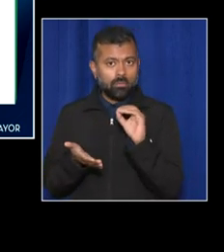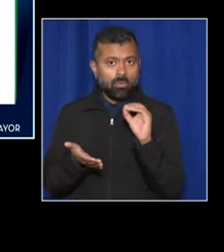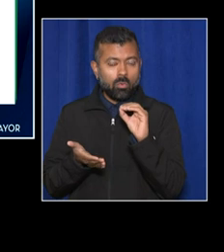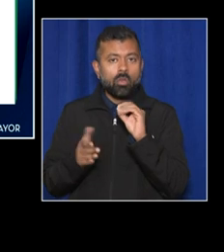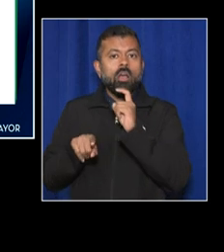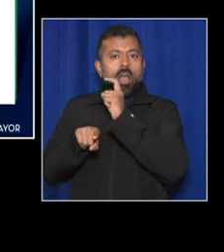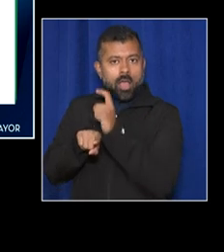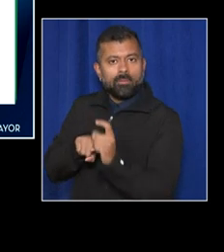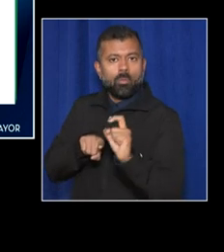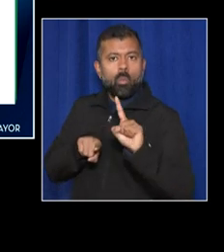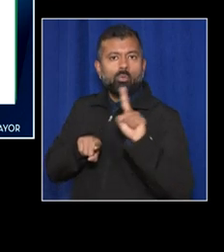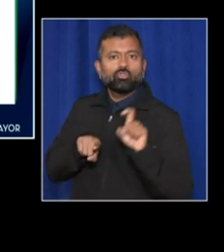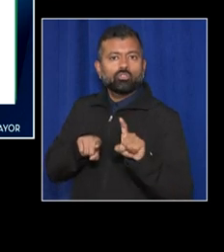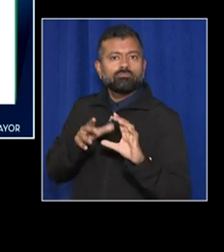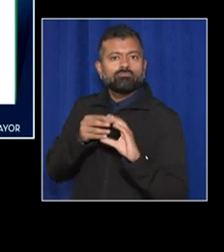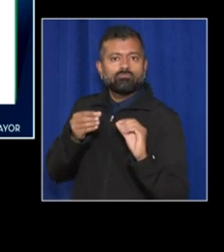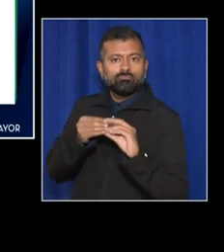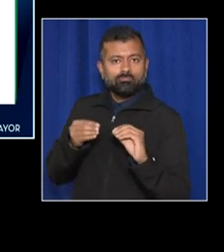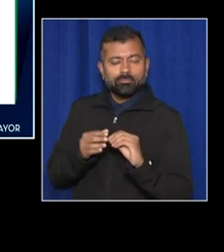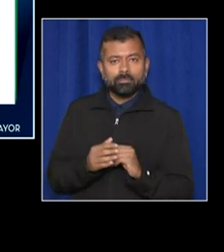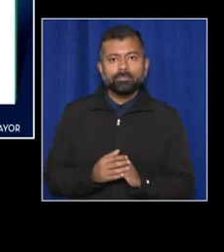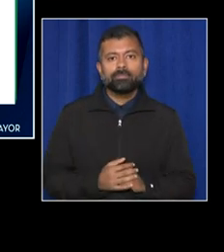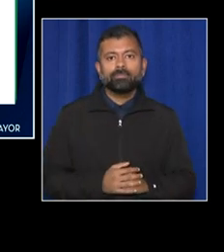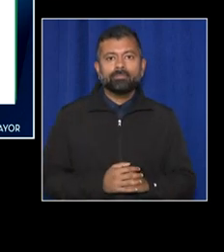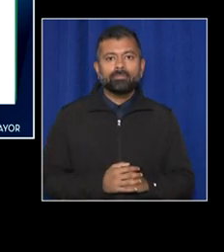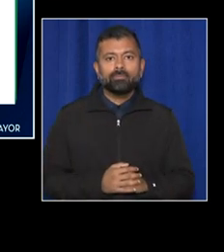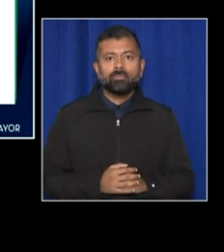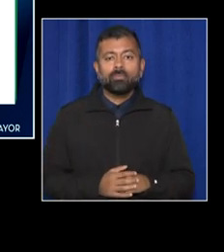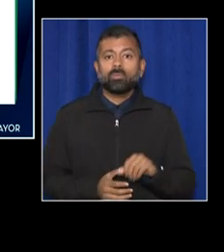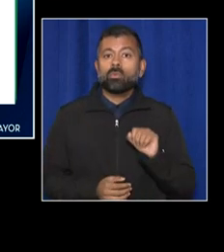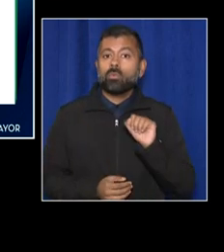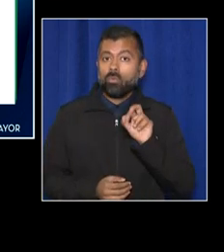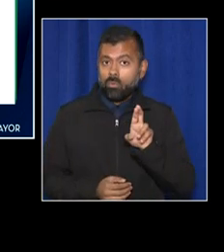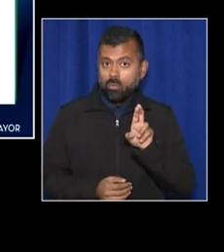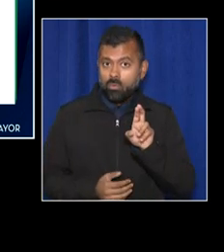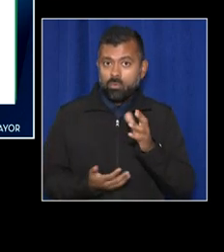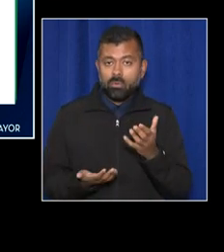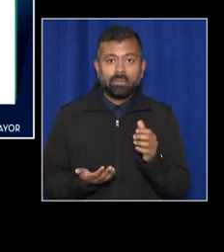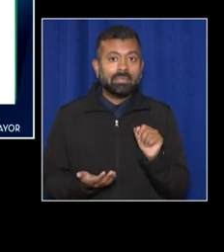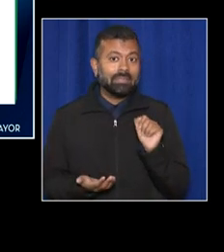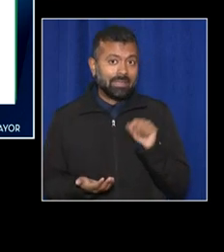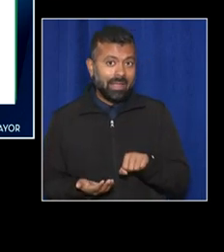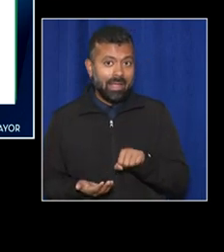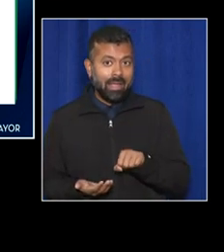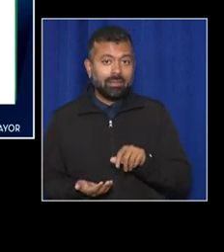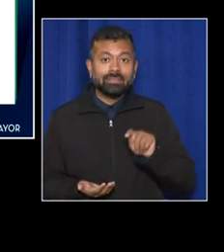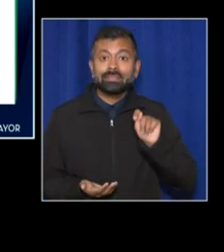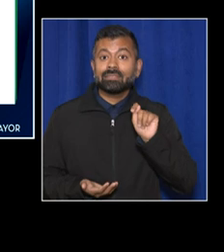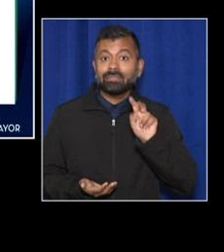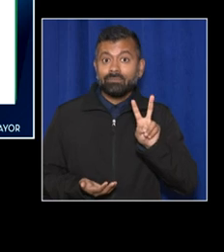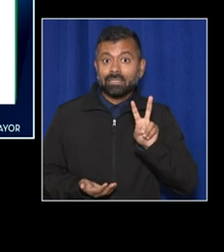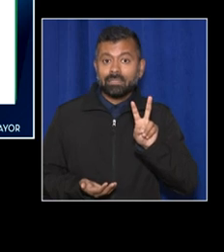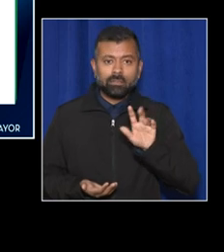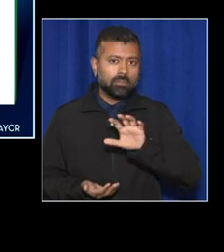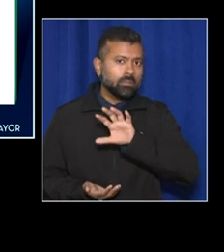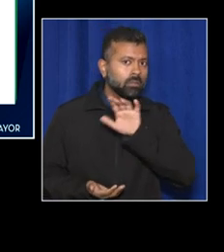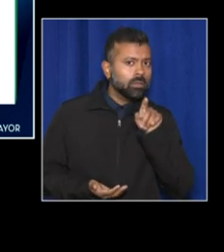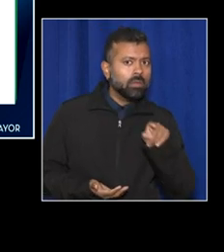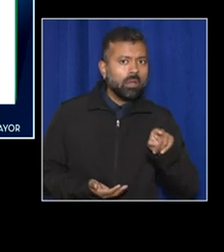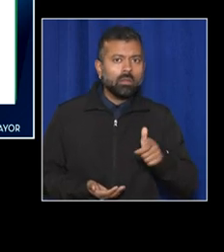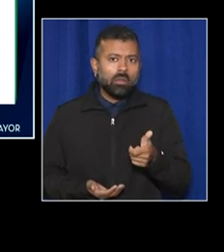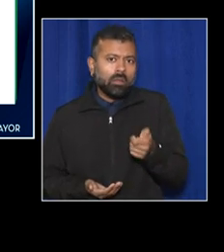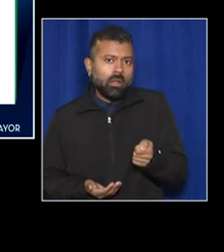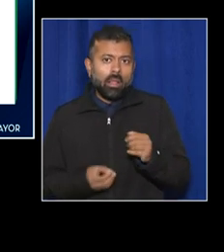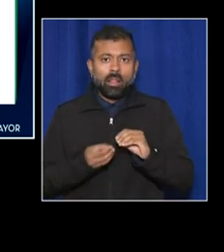follow us on DC Channel 16, where you can find all of